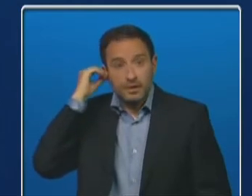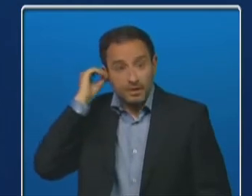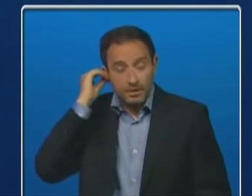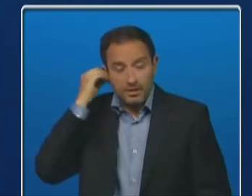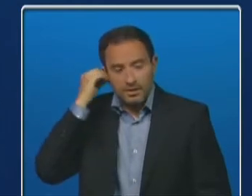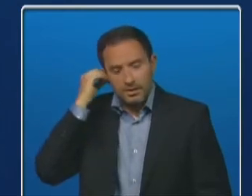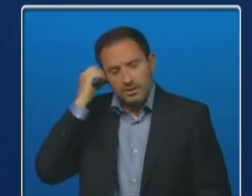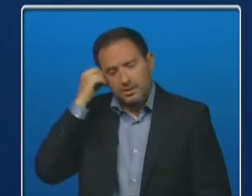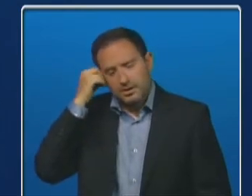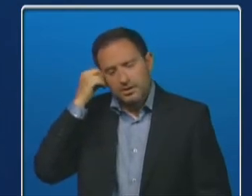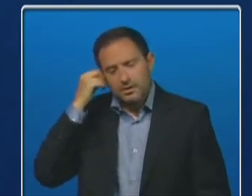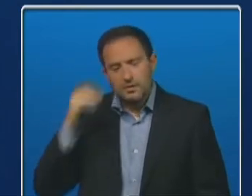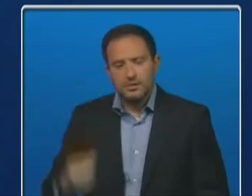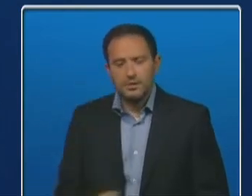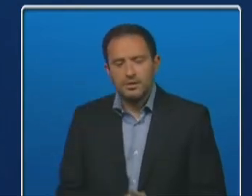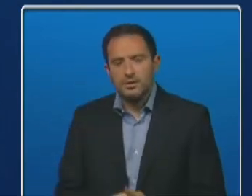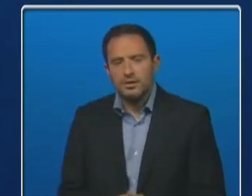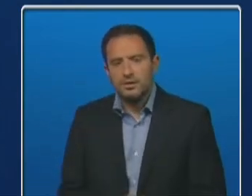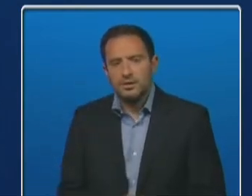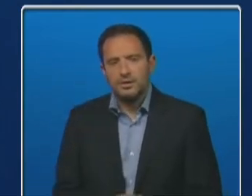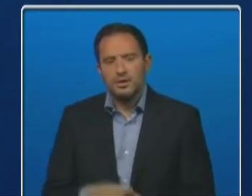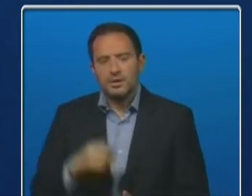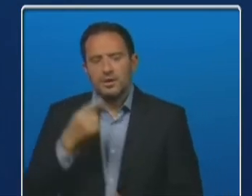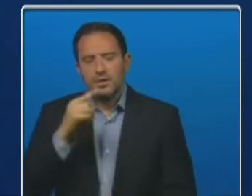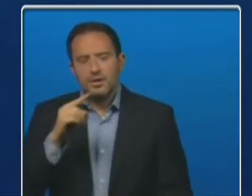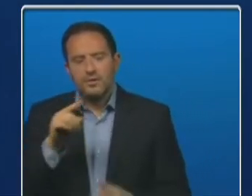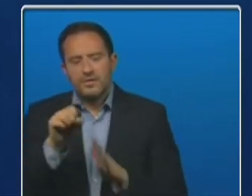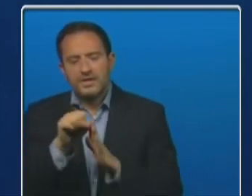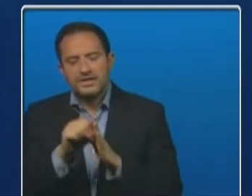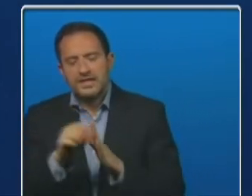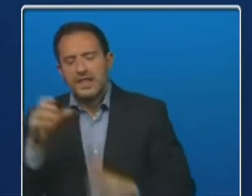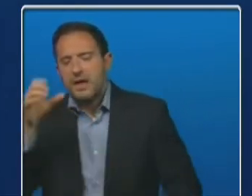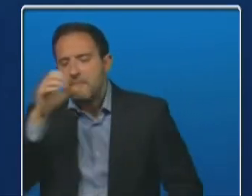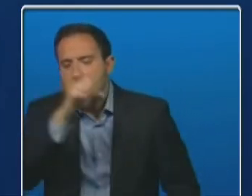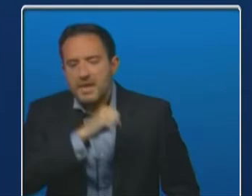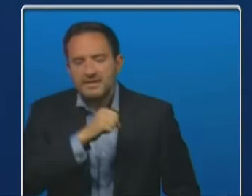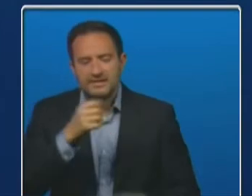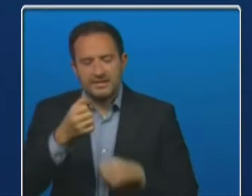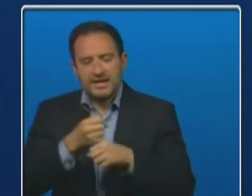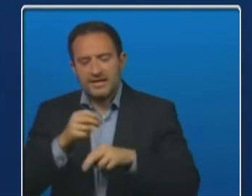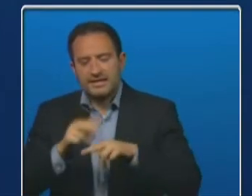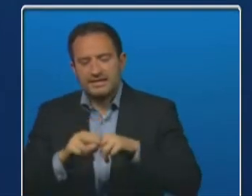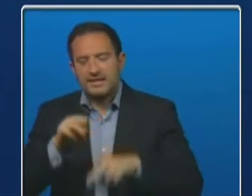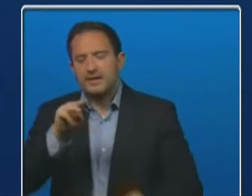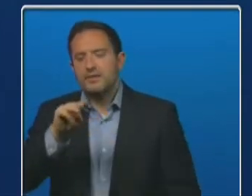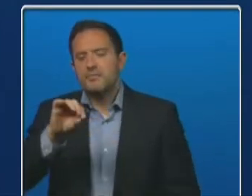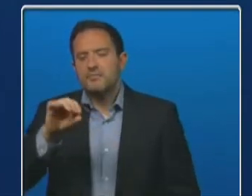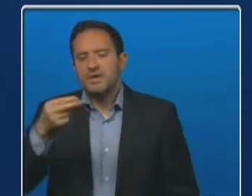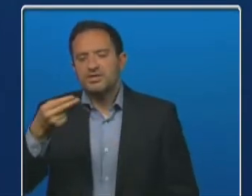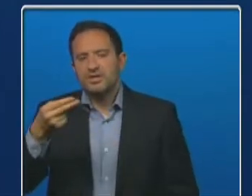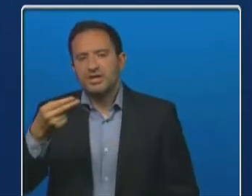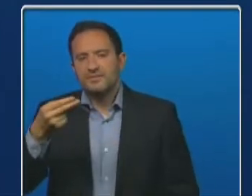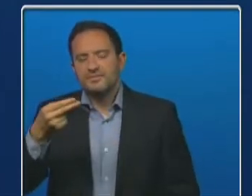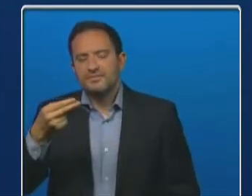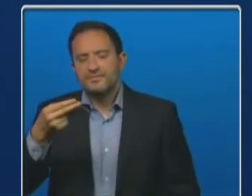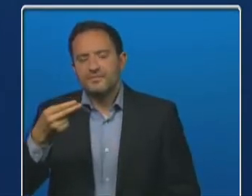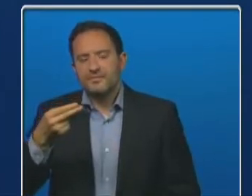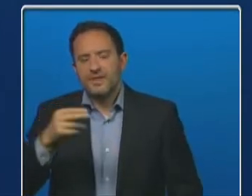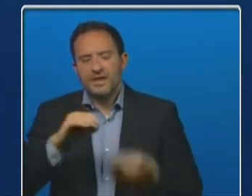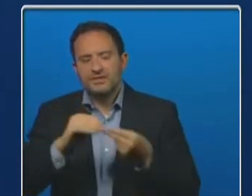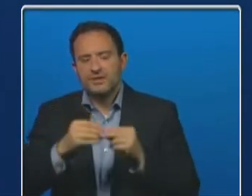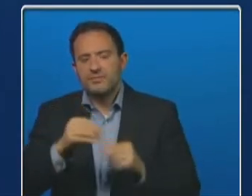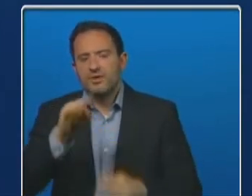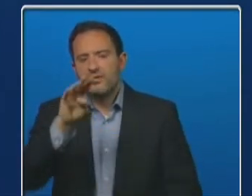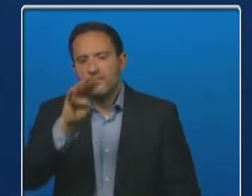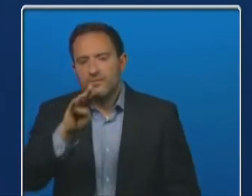10 states in the ranking that just missed getting another state, Michigan is in number